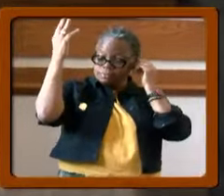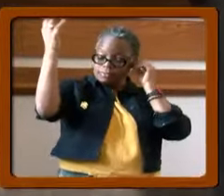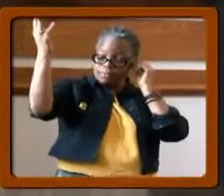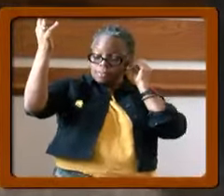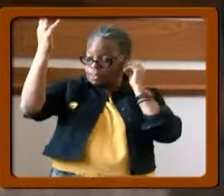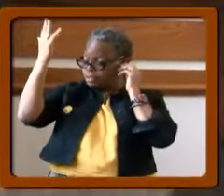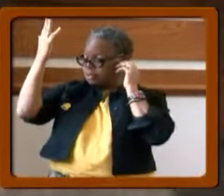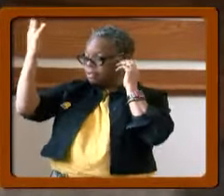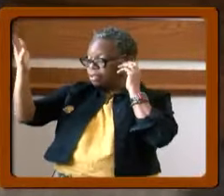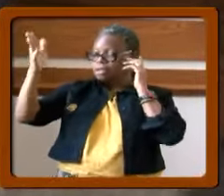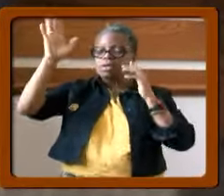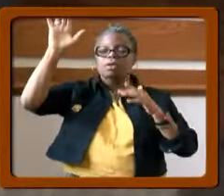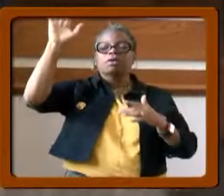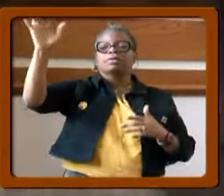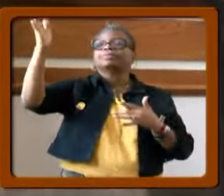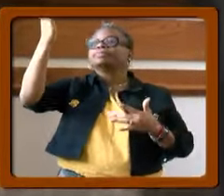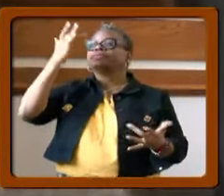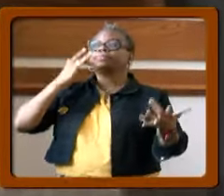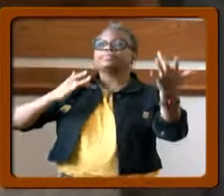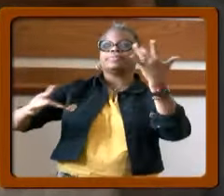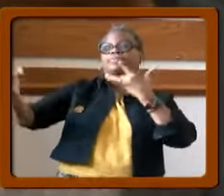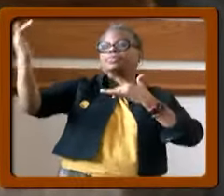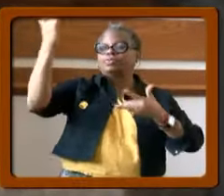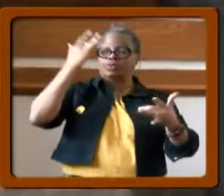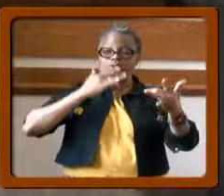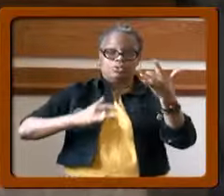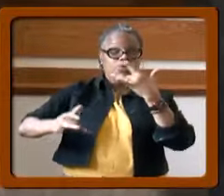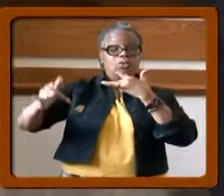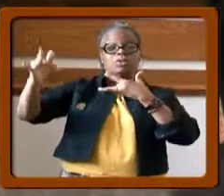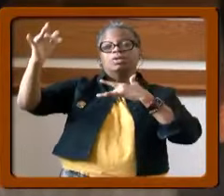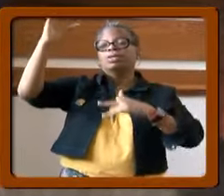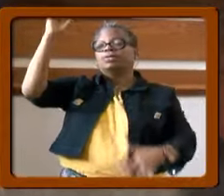grateful. I'm grateful. Don't know how, but I'm grateful. I thank you, Lord.